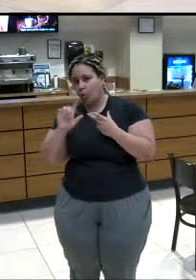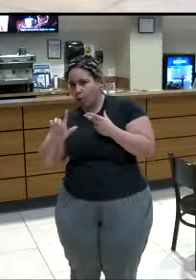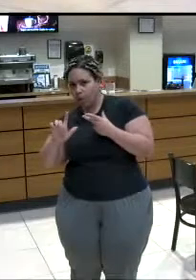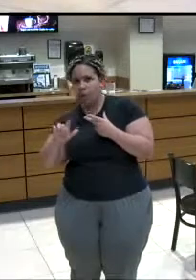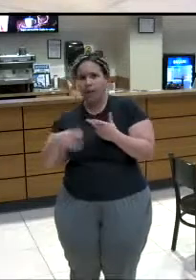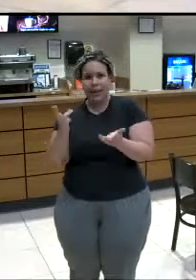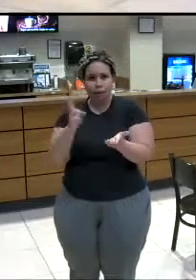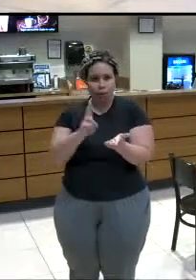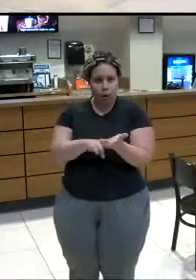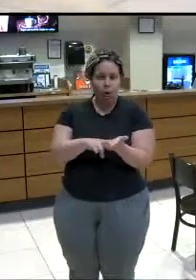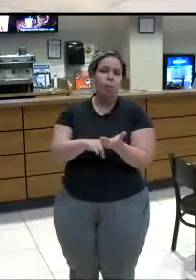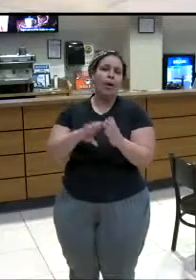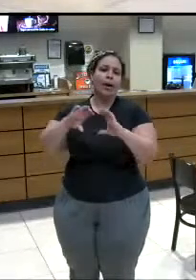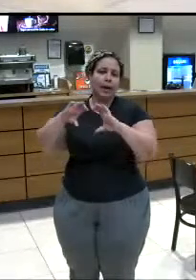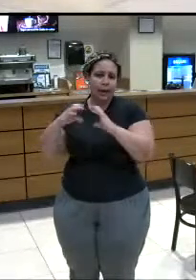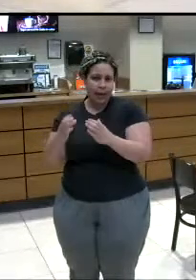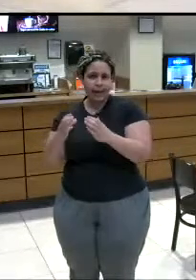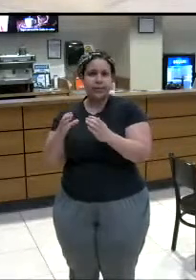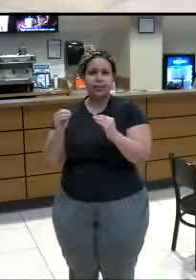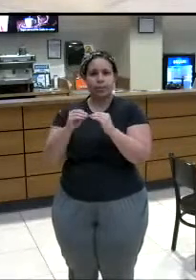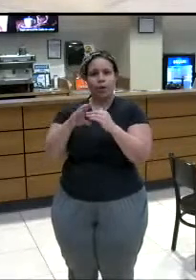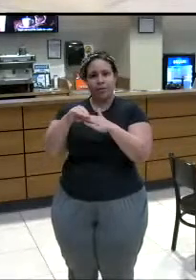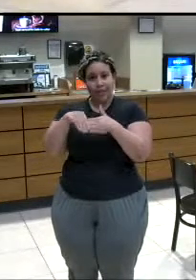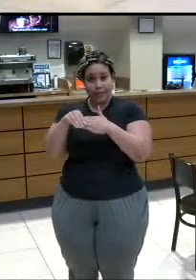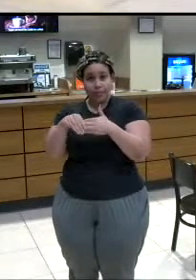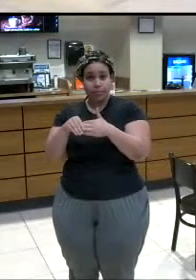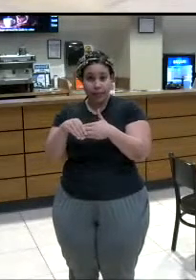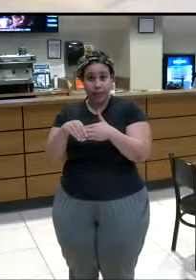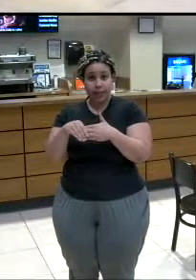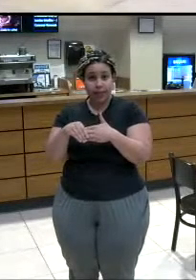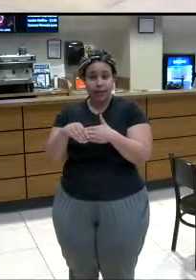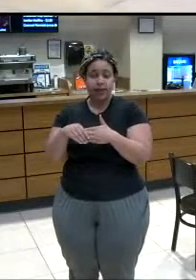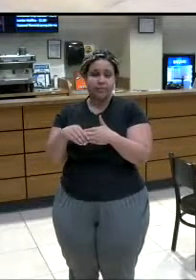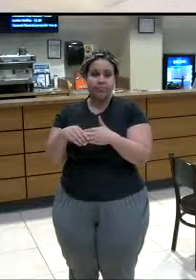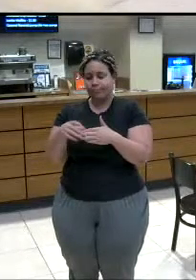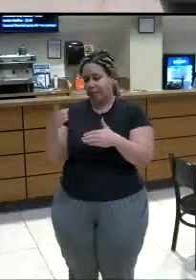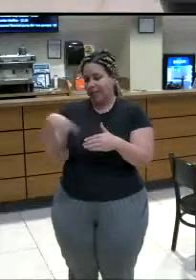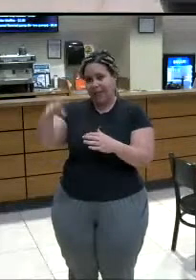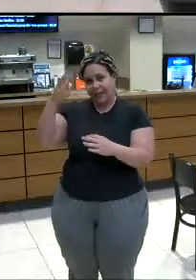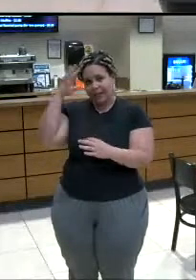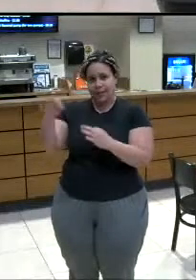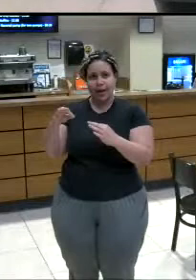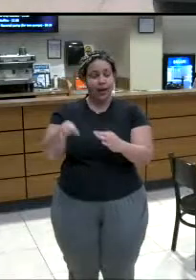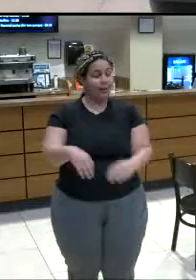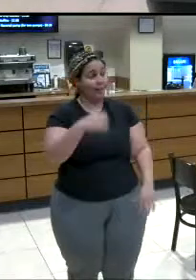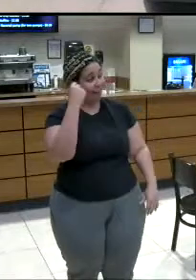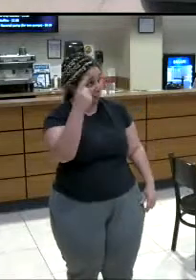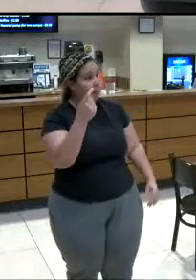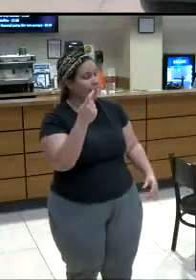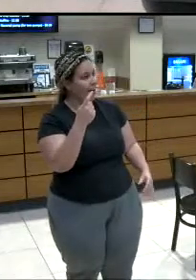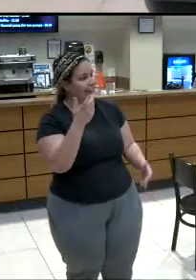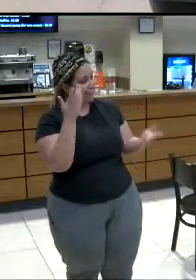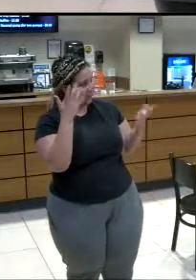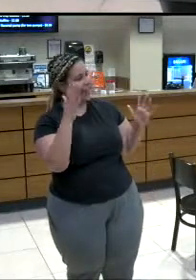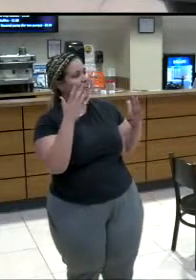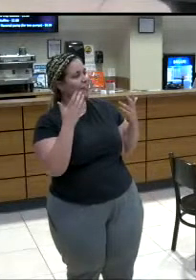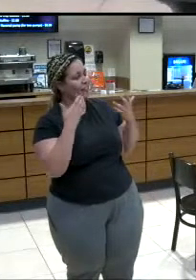in the dual enrollment courses that they choose to take. I think I finally got it. Thank you. You're welcome.